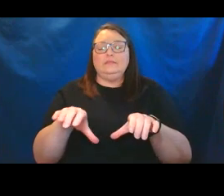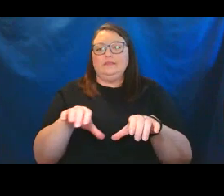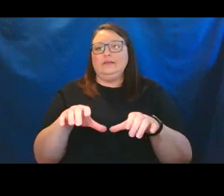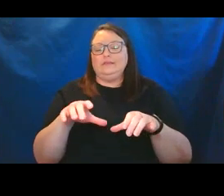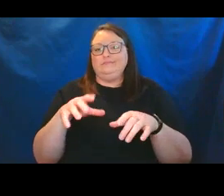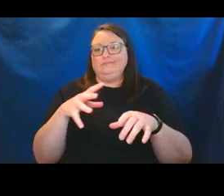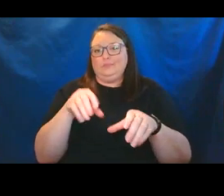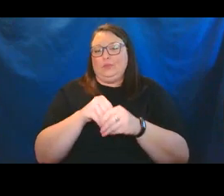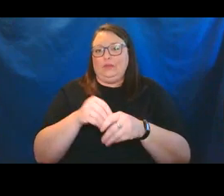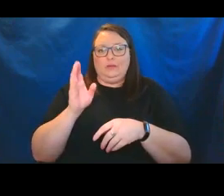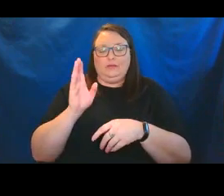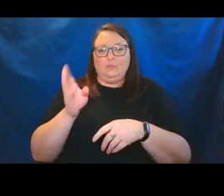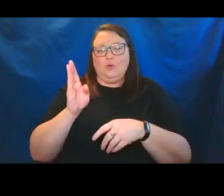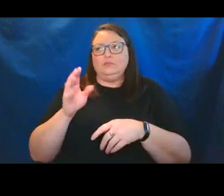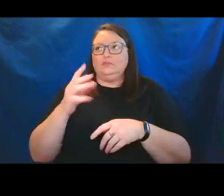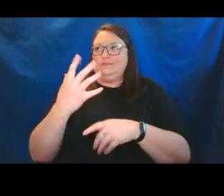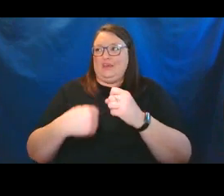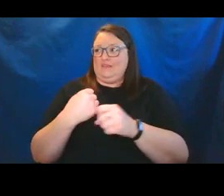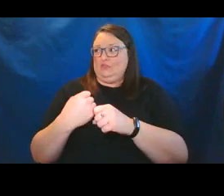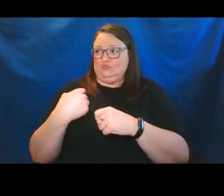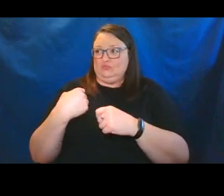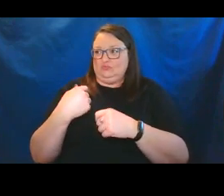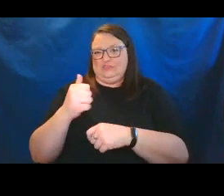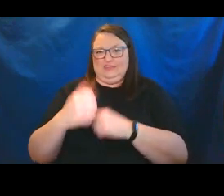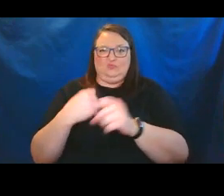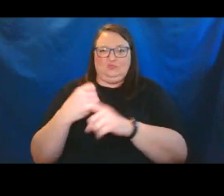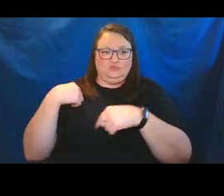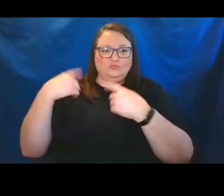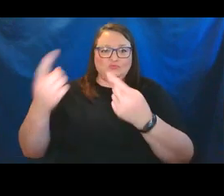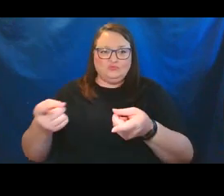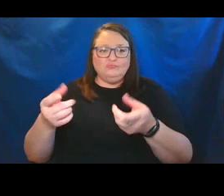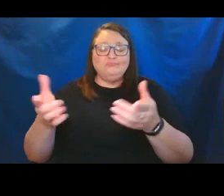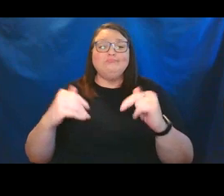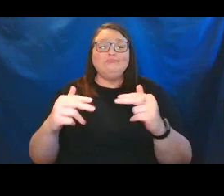the past 5 to 10 years. And we can go to next slide.